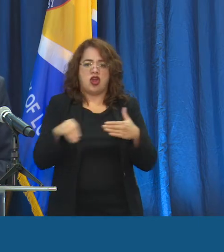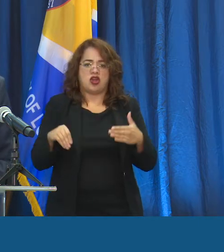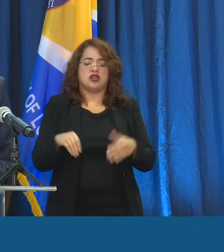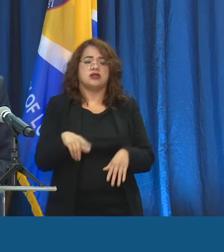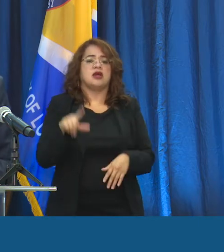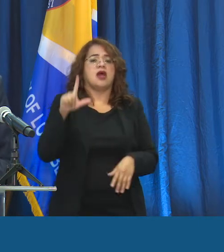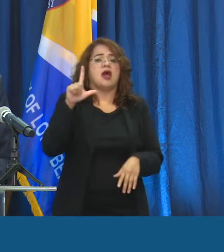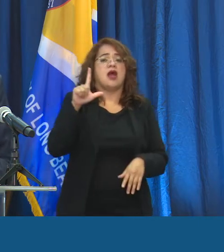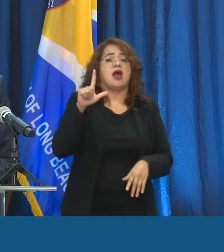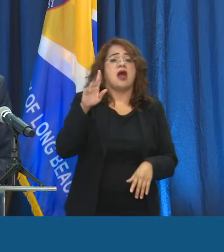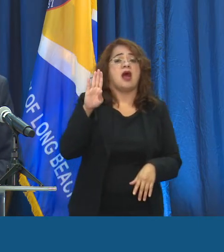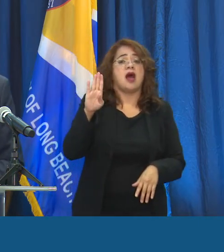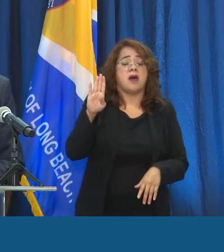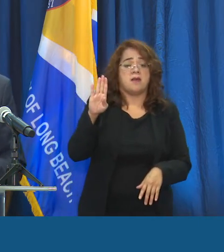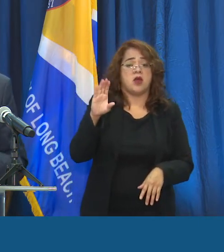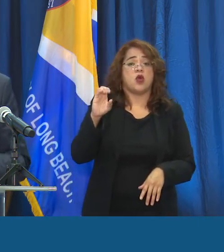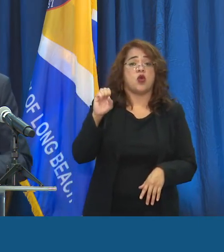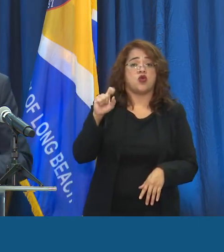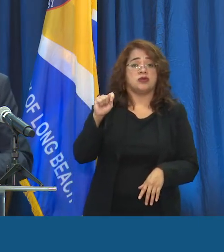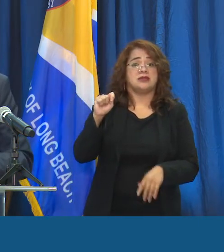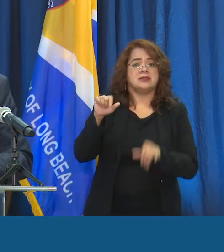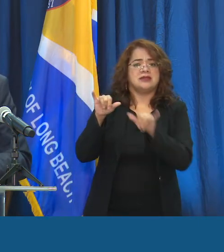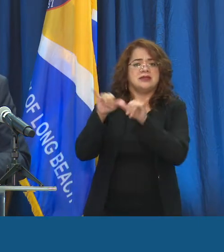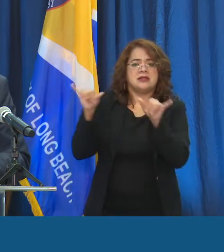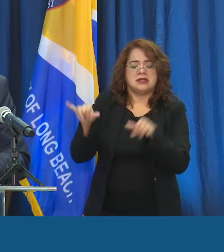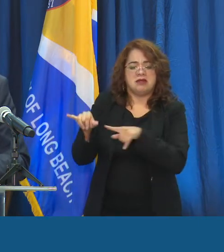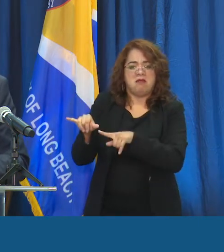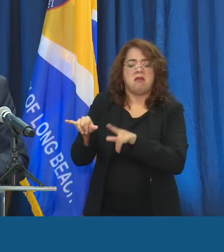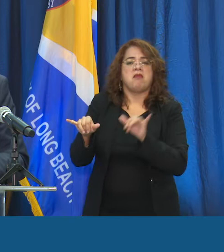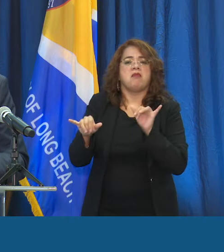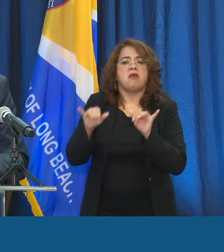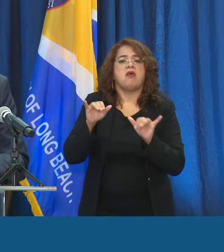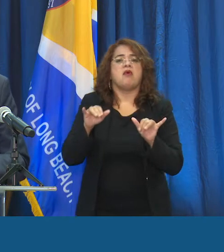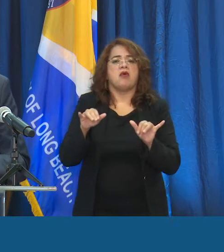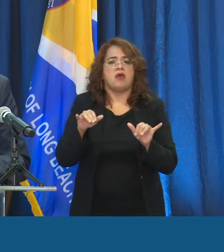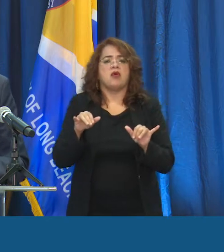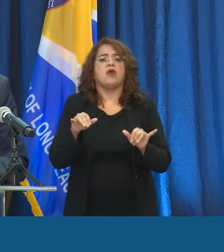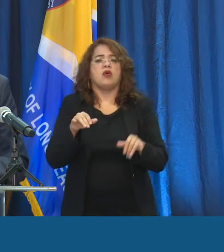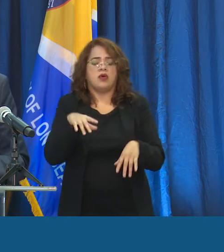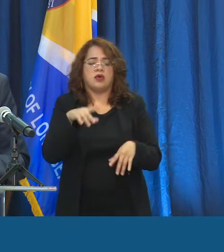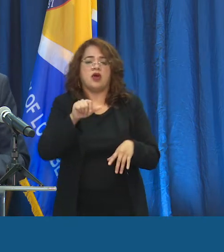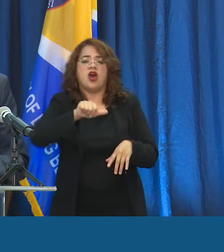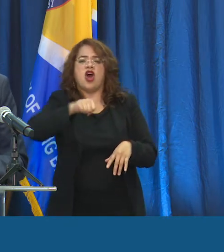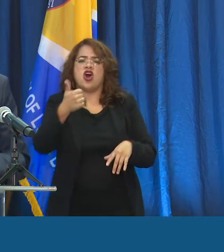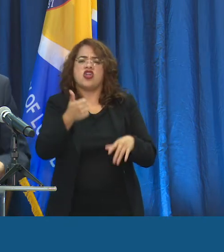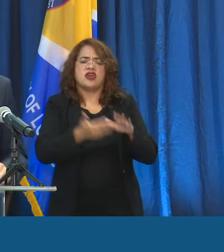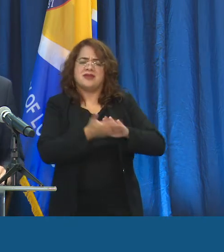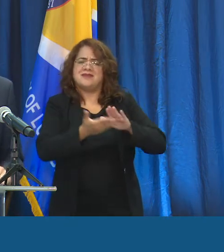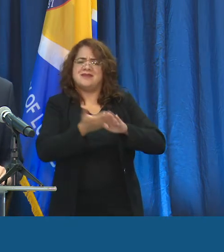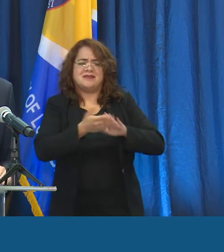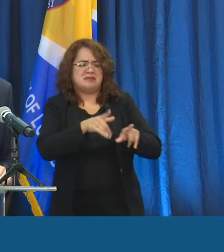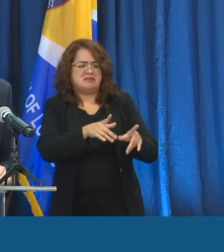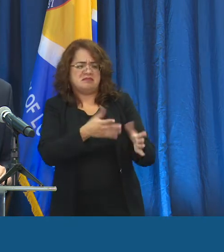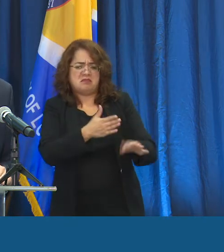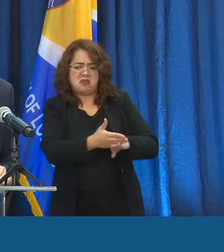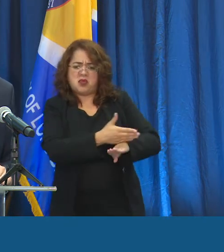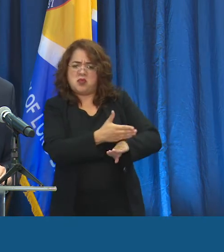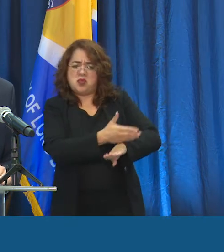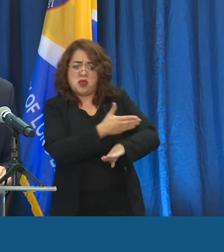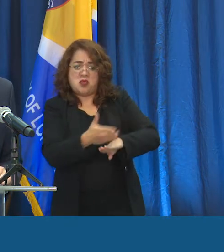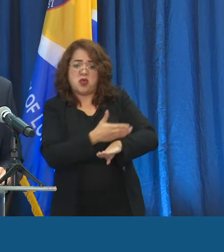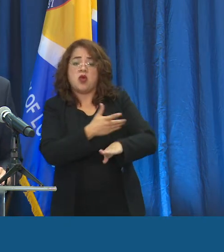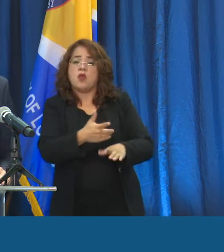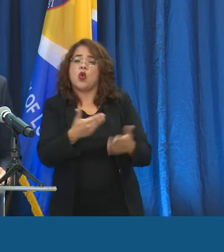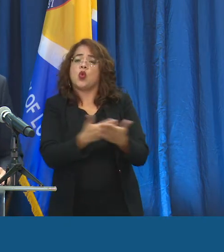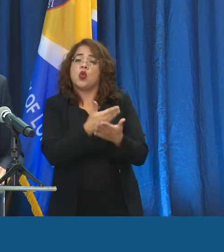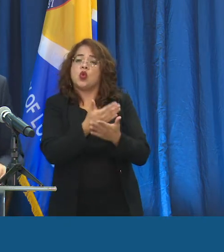Coast system, and that will save $600,000. And we have a number of other efficiencies from technology in our accounting area and ambulance billing,